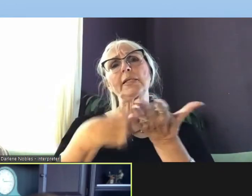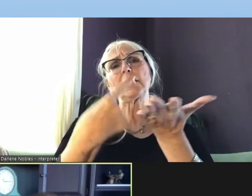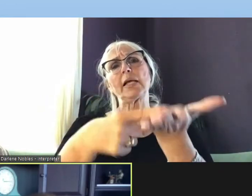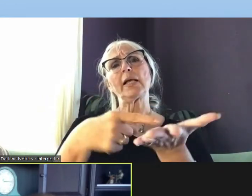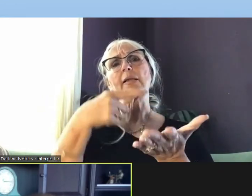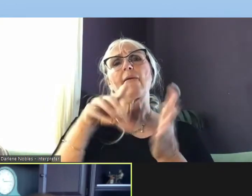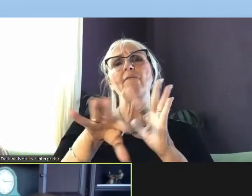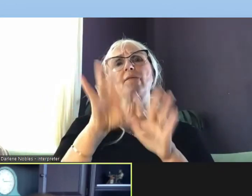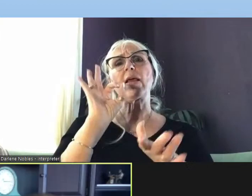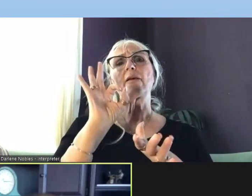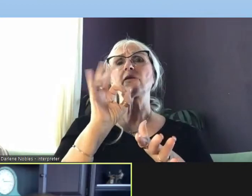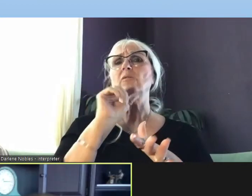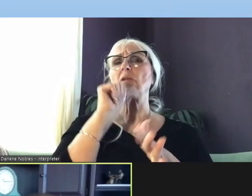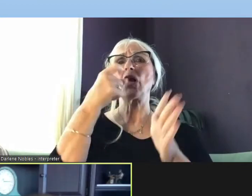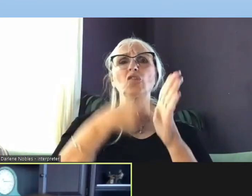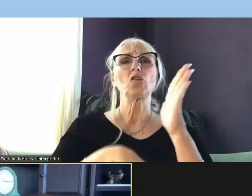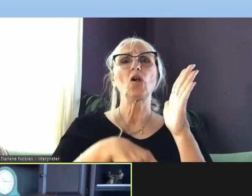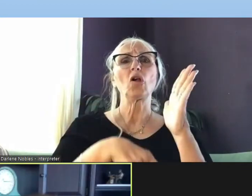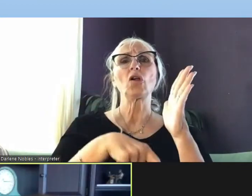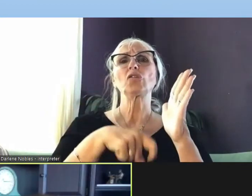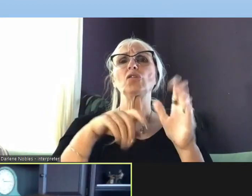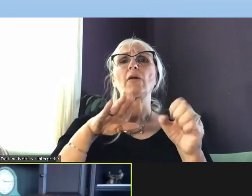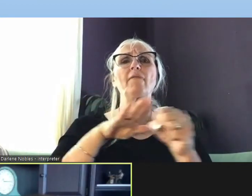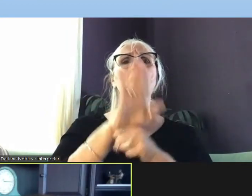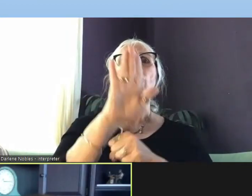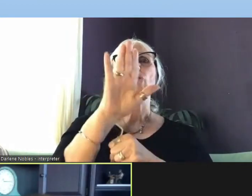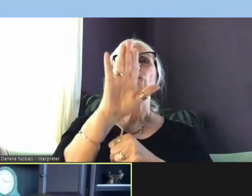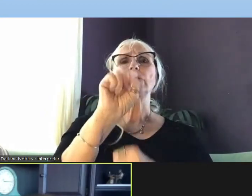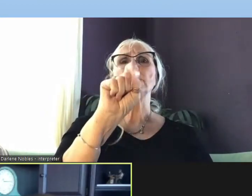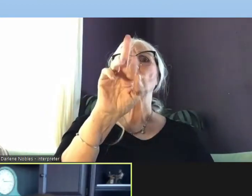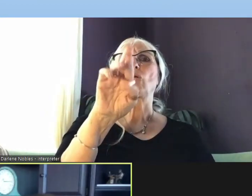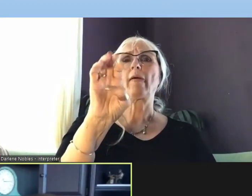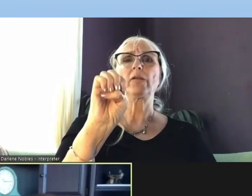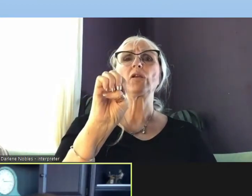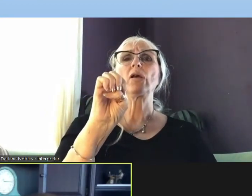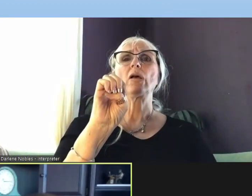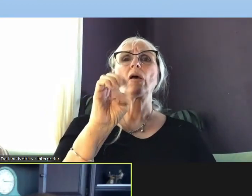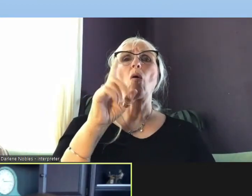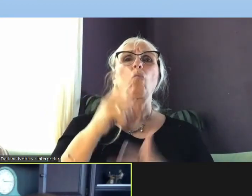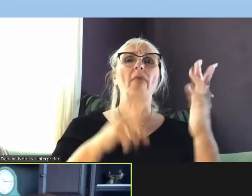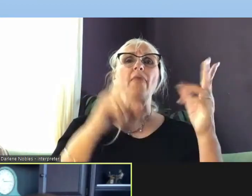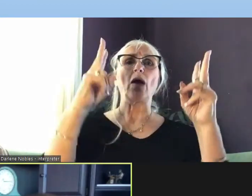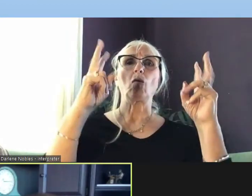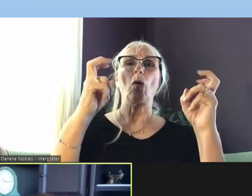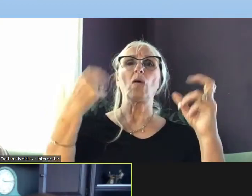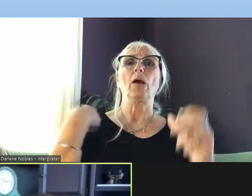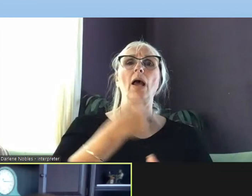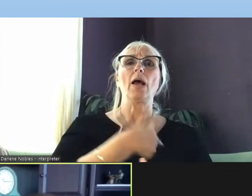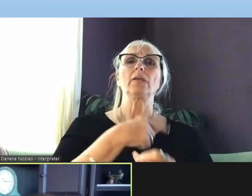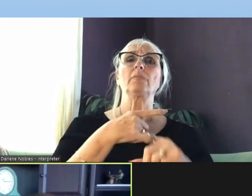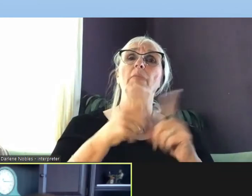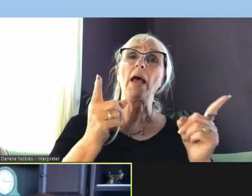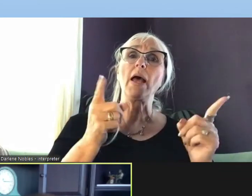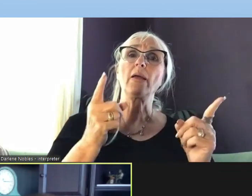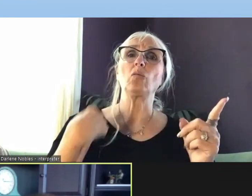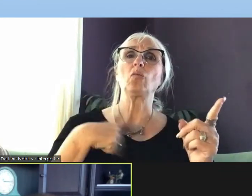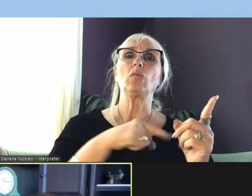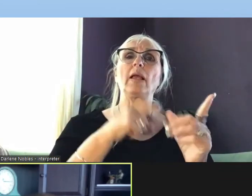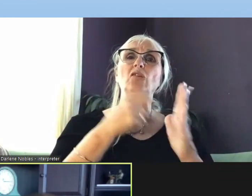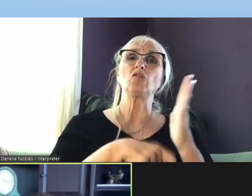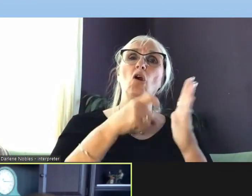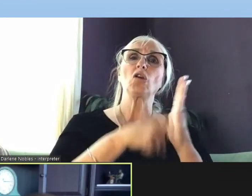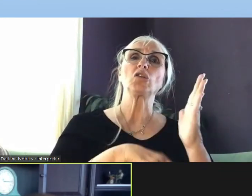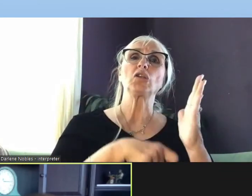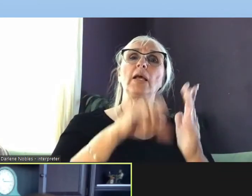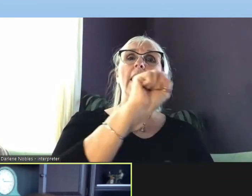were not charging us the cold storage repository rates we had been quoted, and instead were charging us their